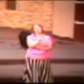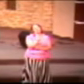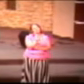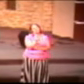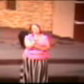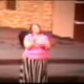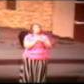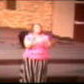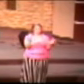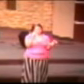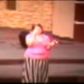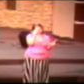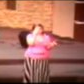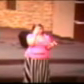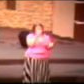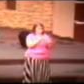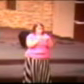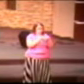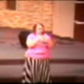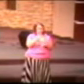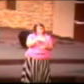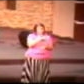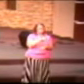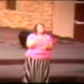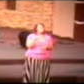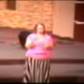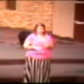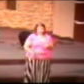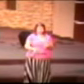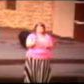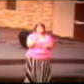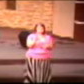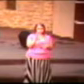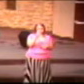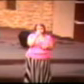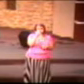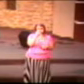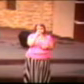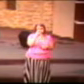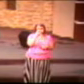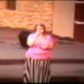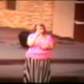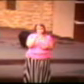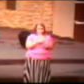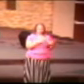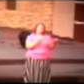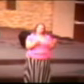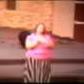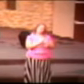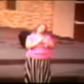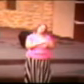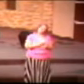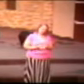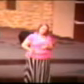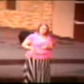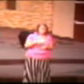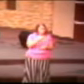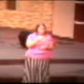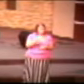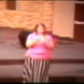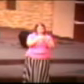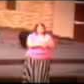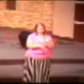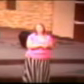Very familiar verse to those of us that have been born and bred and babies here in the churches of Christ. We like this